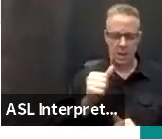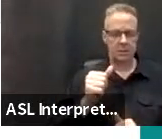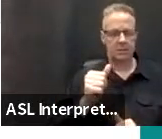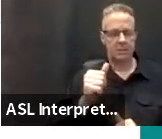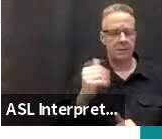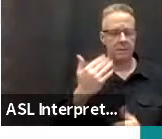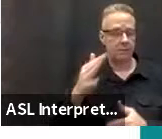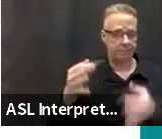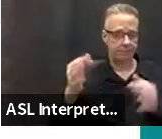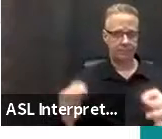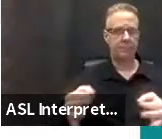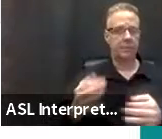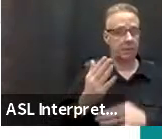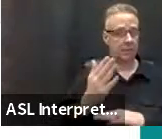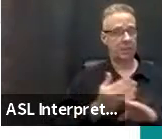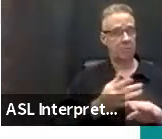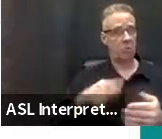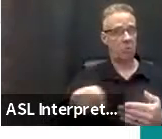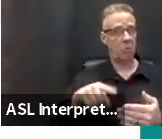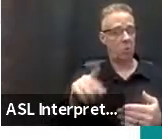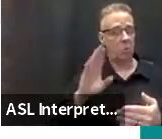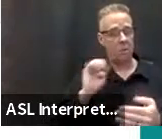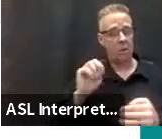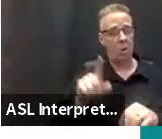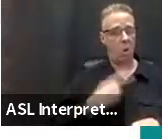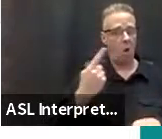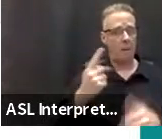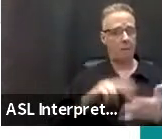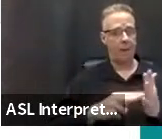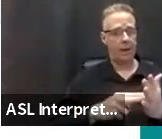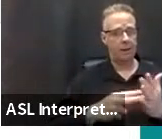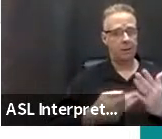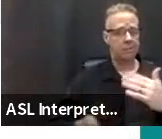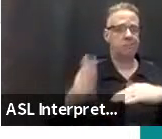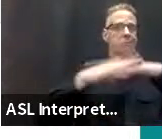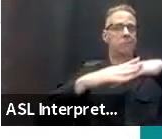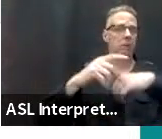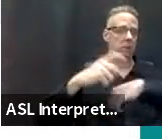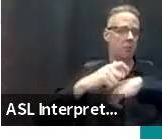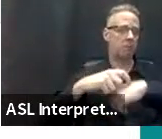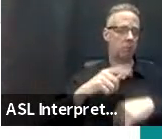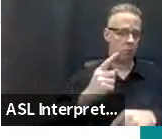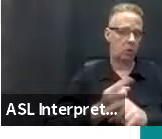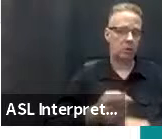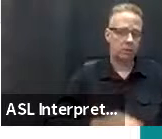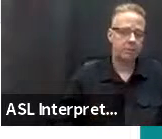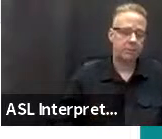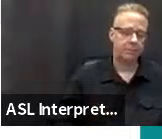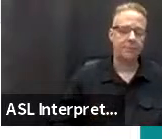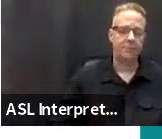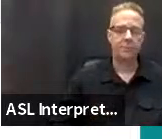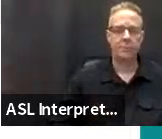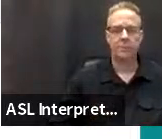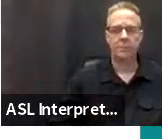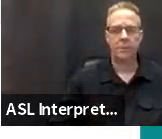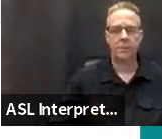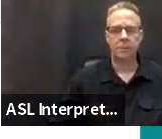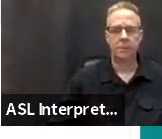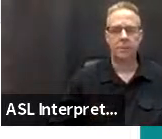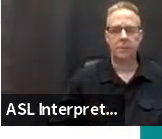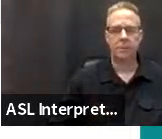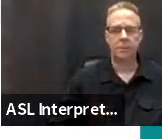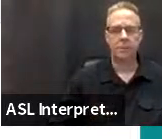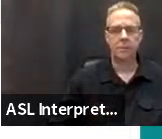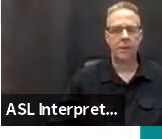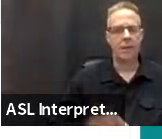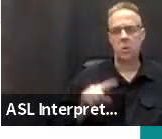them could be quite long, and so that's going to add time. That's going to add distance to these as well. So this is just